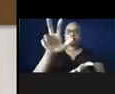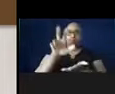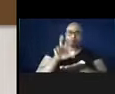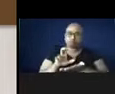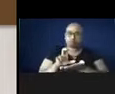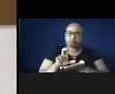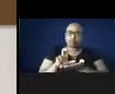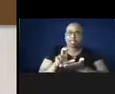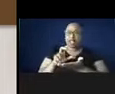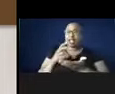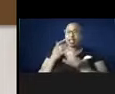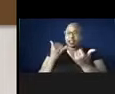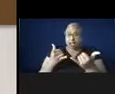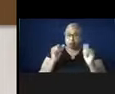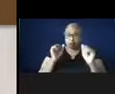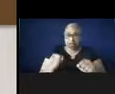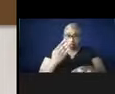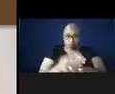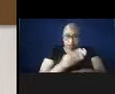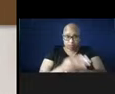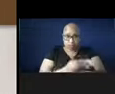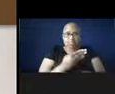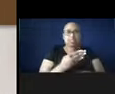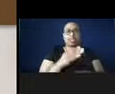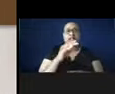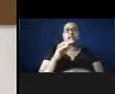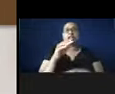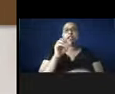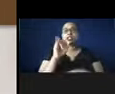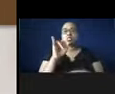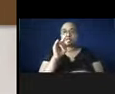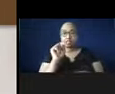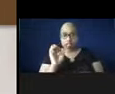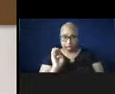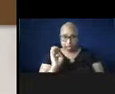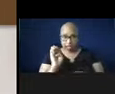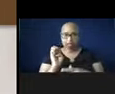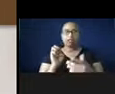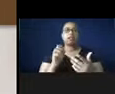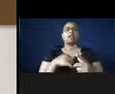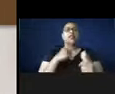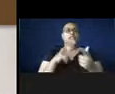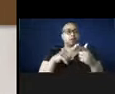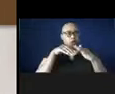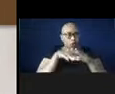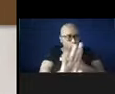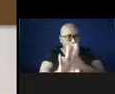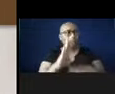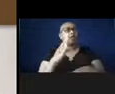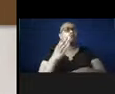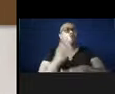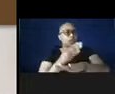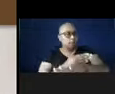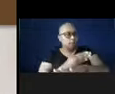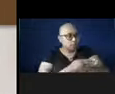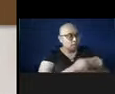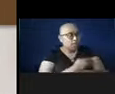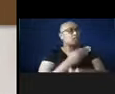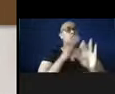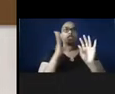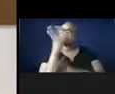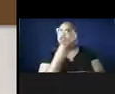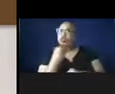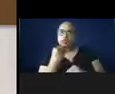rehabilitate a site. And we go in, we rehabilitate it, it's beautiful, and then we don't touch it for a number of